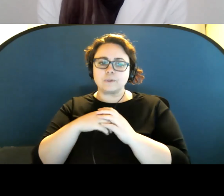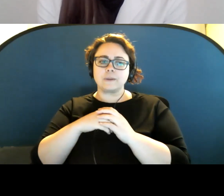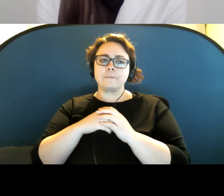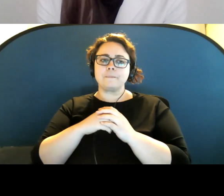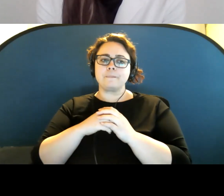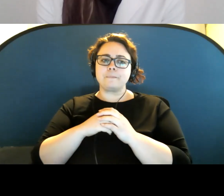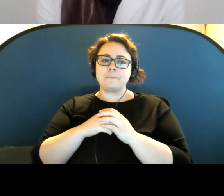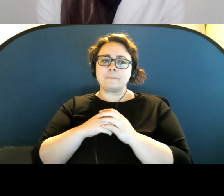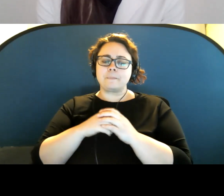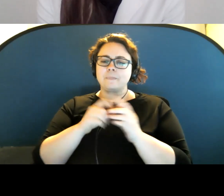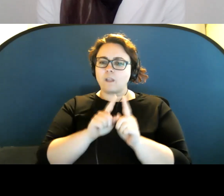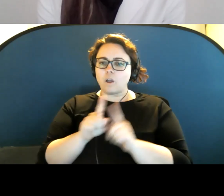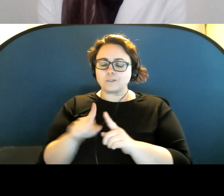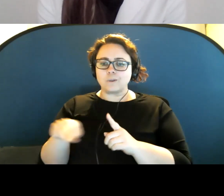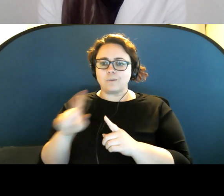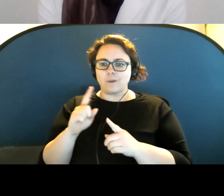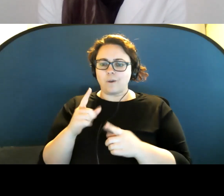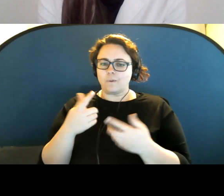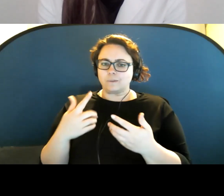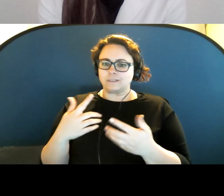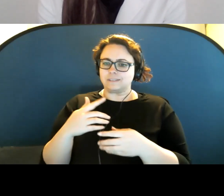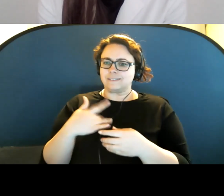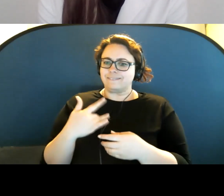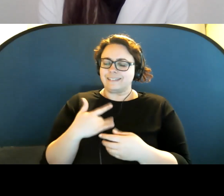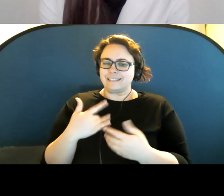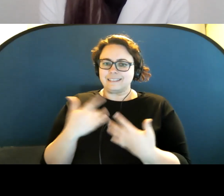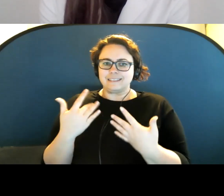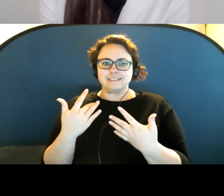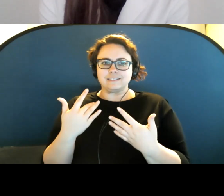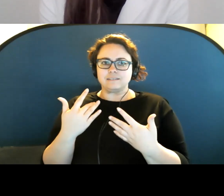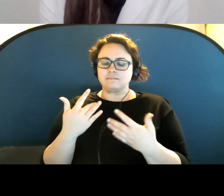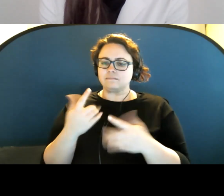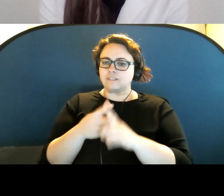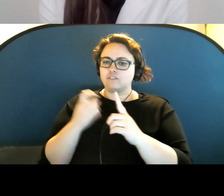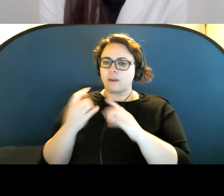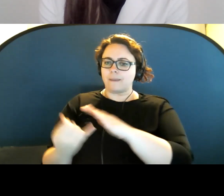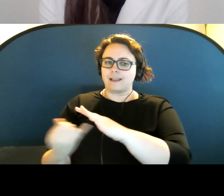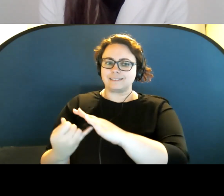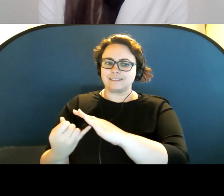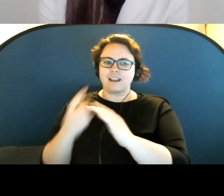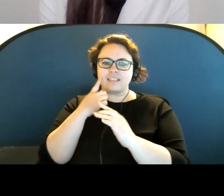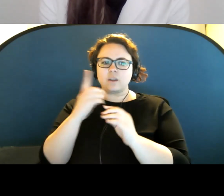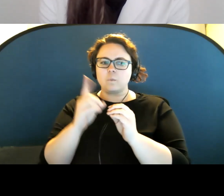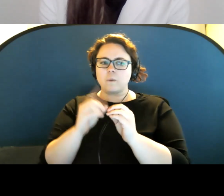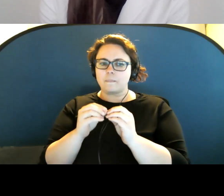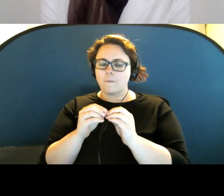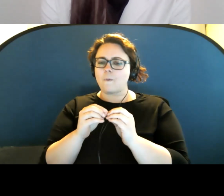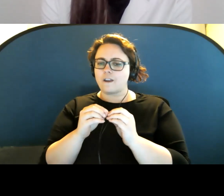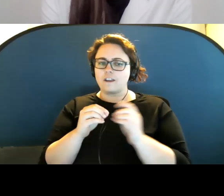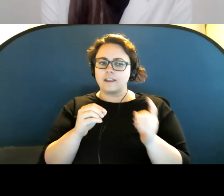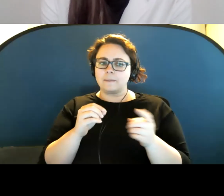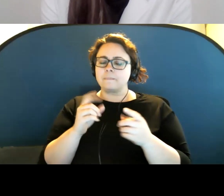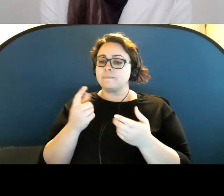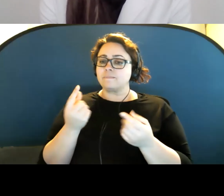long-term secondary effects that the isolation has caused. And I think there's one more here, and that's just doing